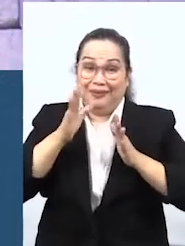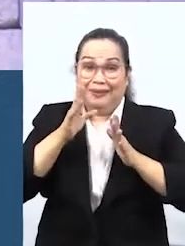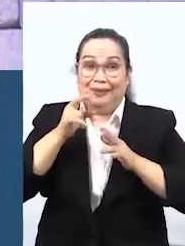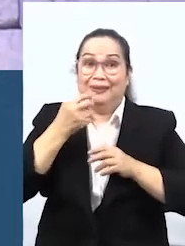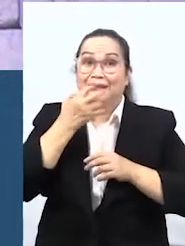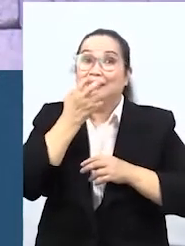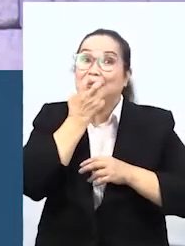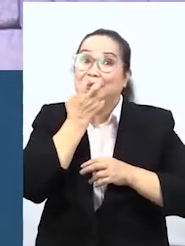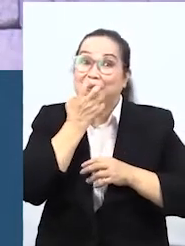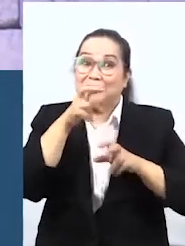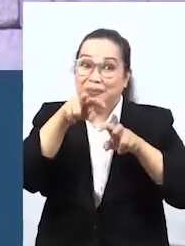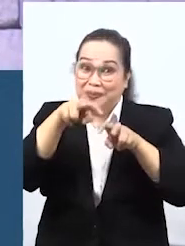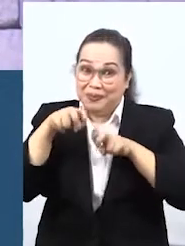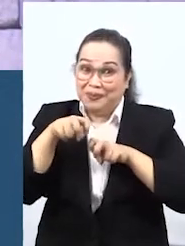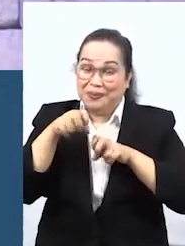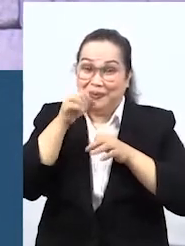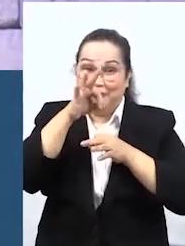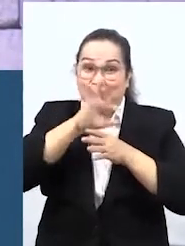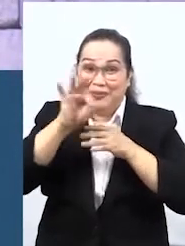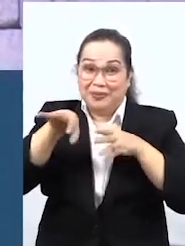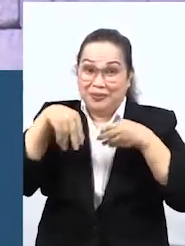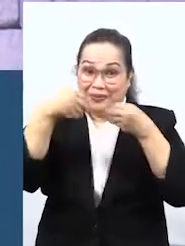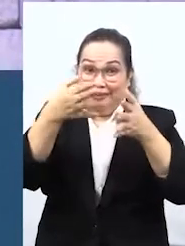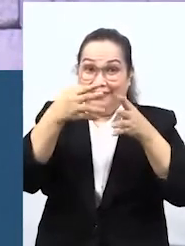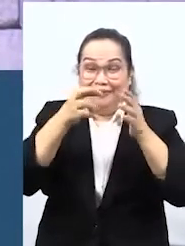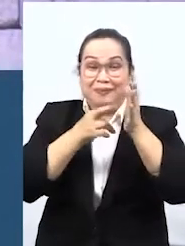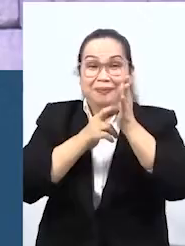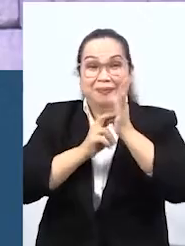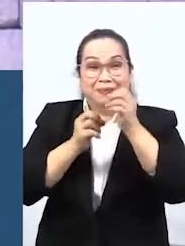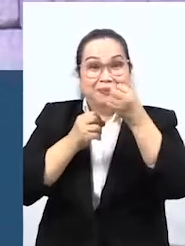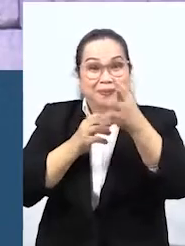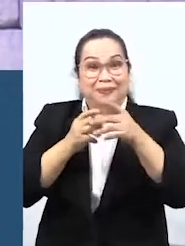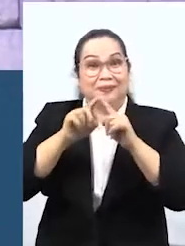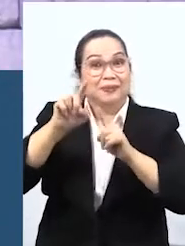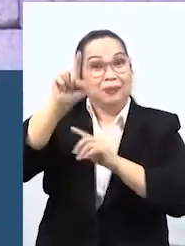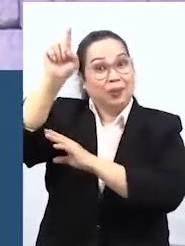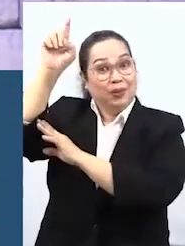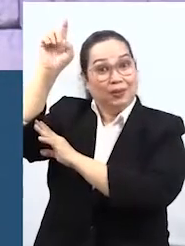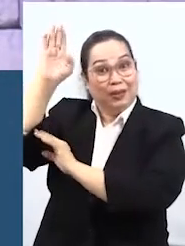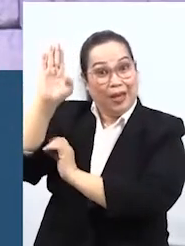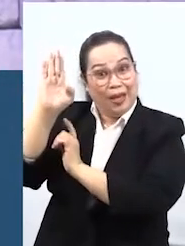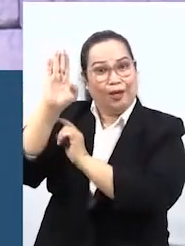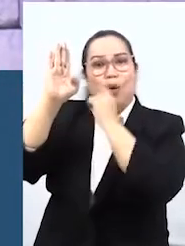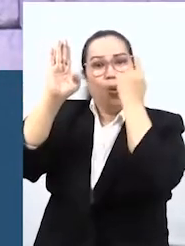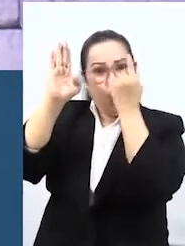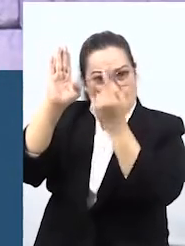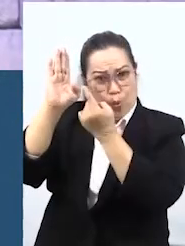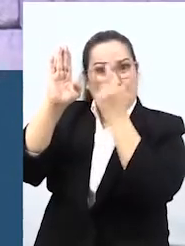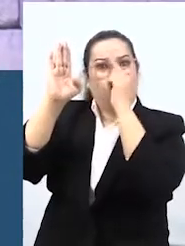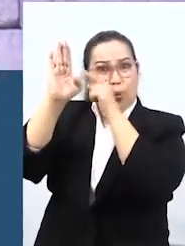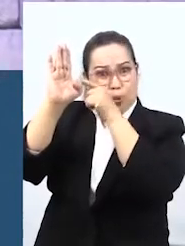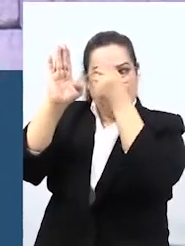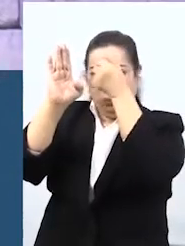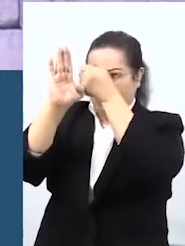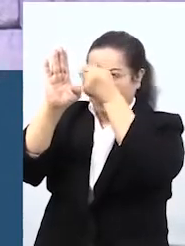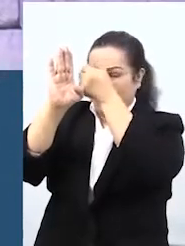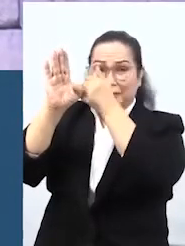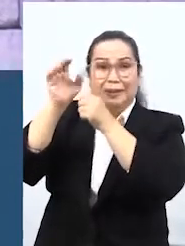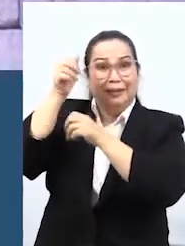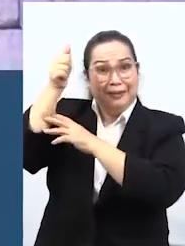motives all the way even when he finally granted her request But God Always acts Out Of self-sacrificing